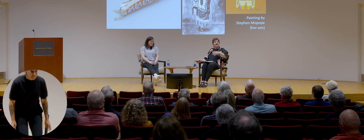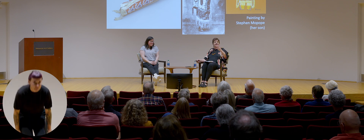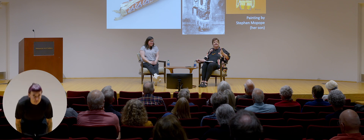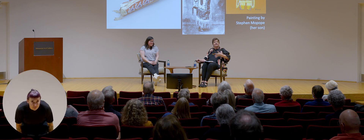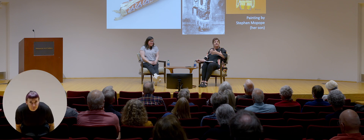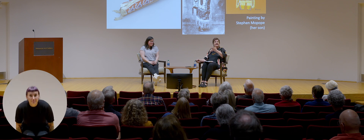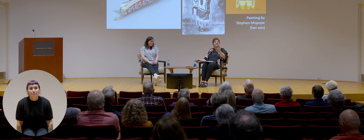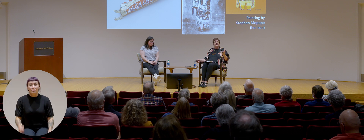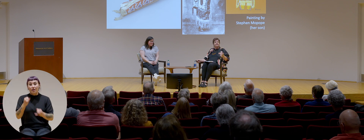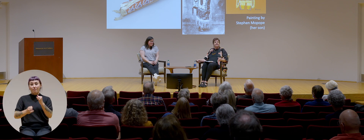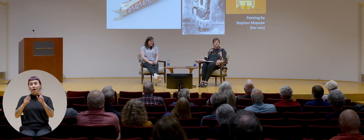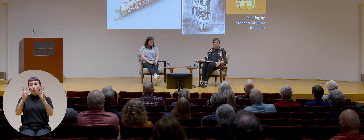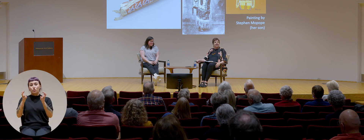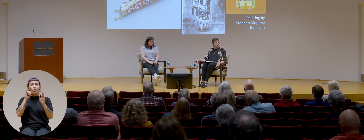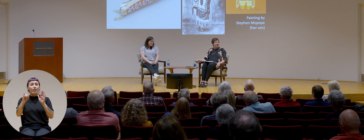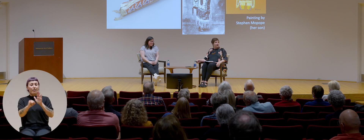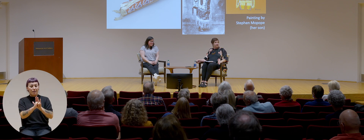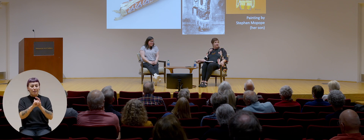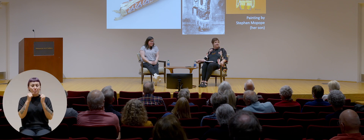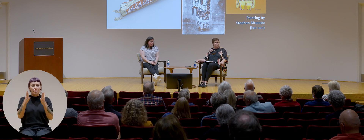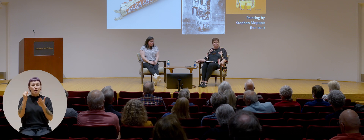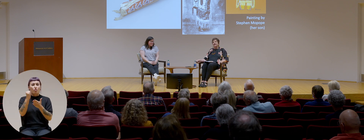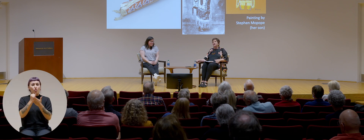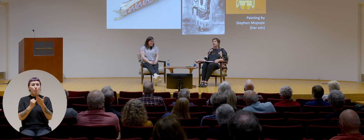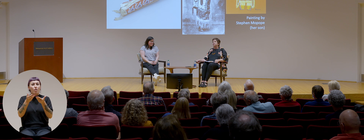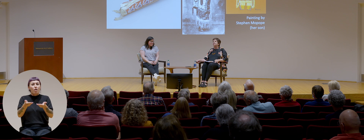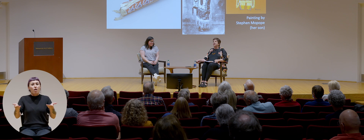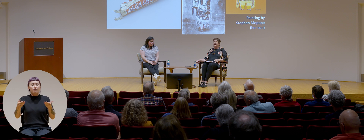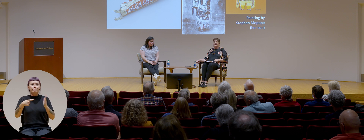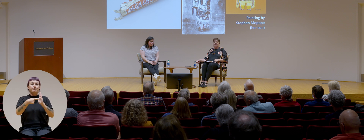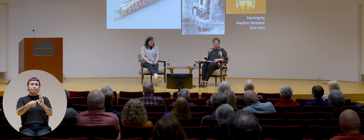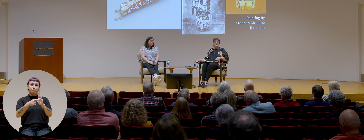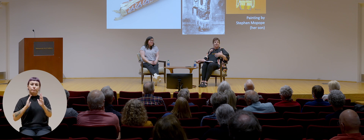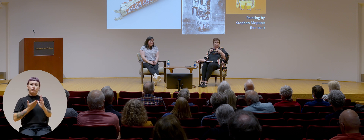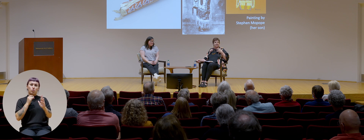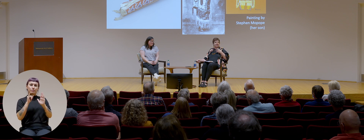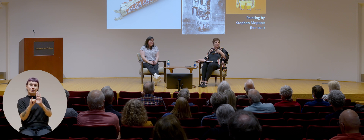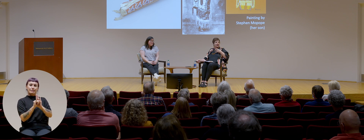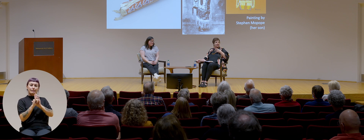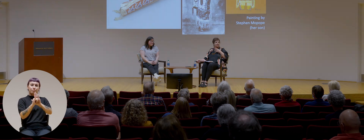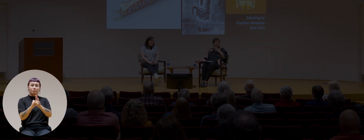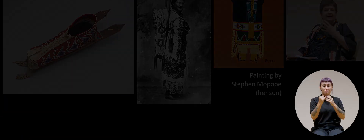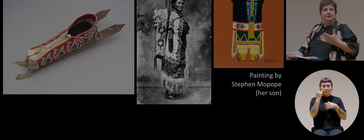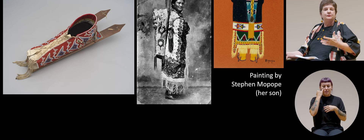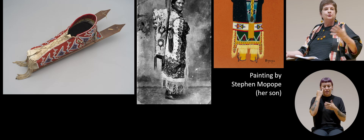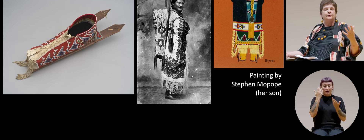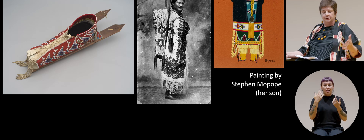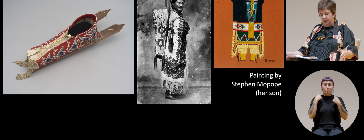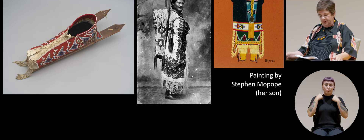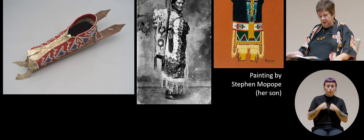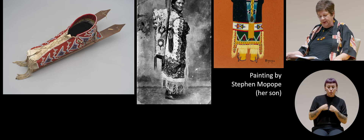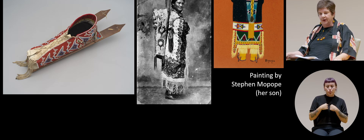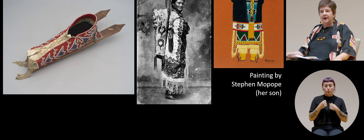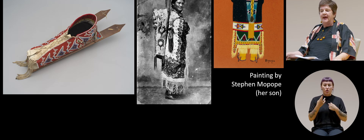again, there are many different sorts of art objects that reveal our identities, whether it's an item of jewelry